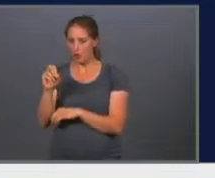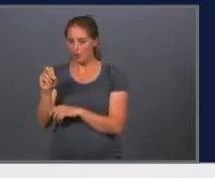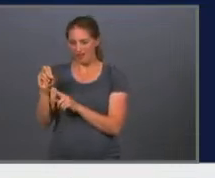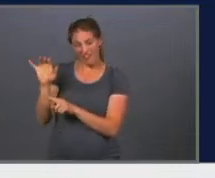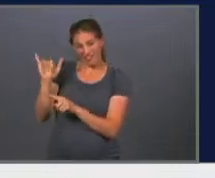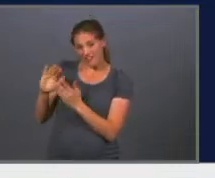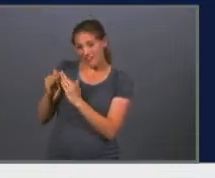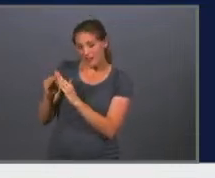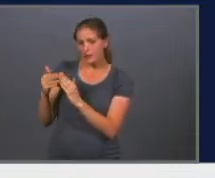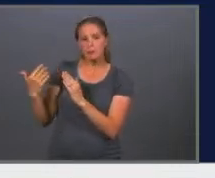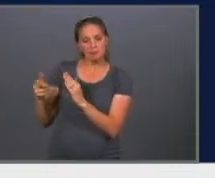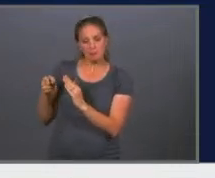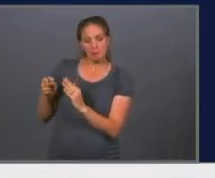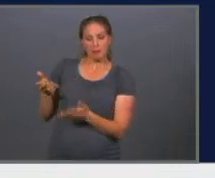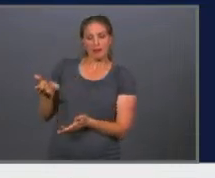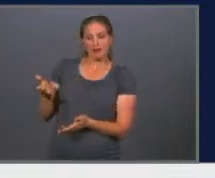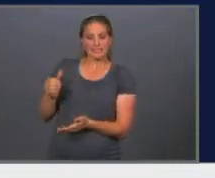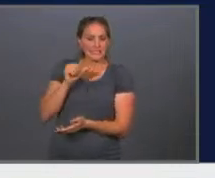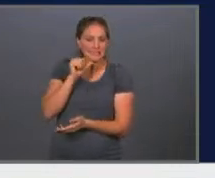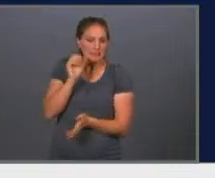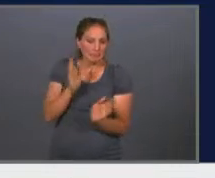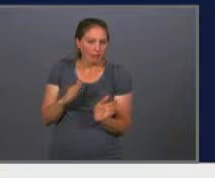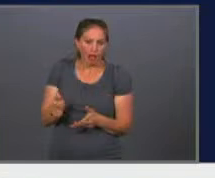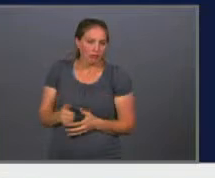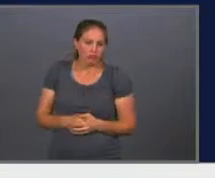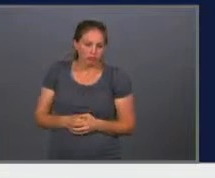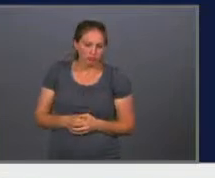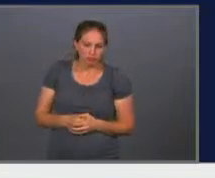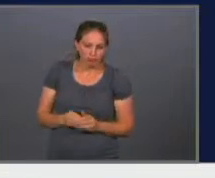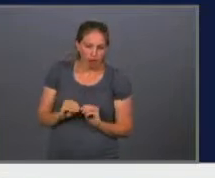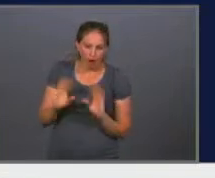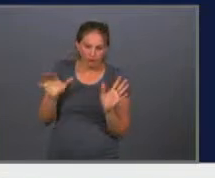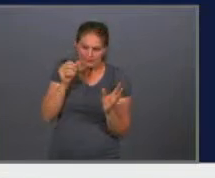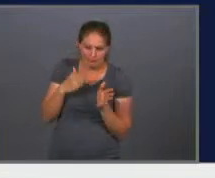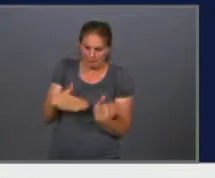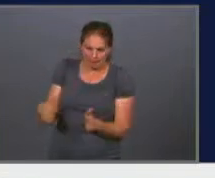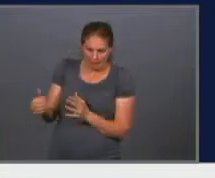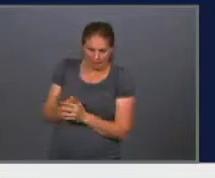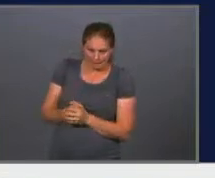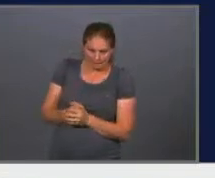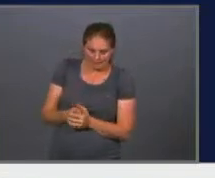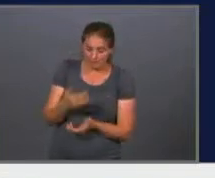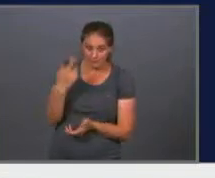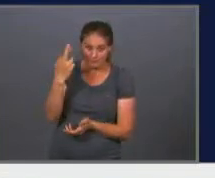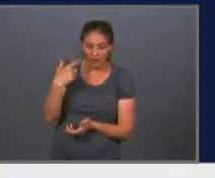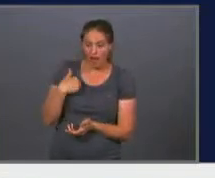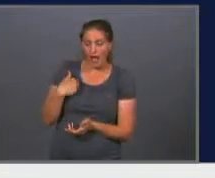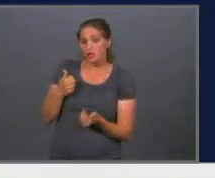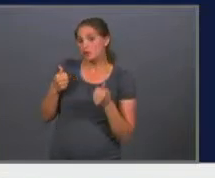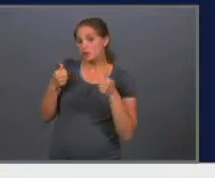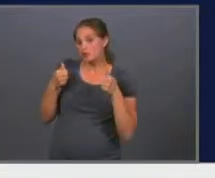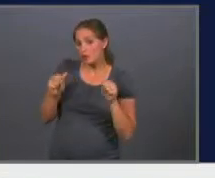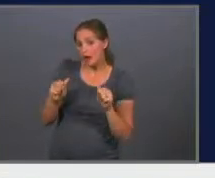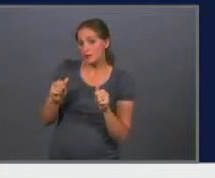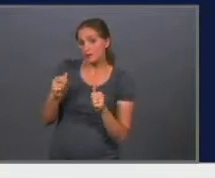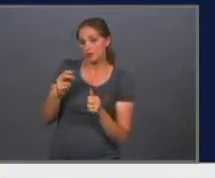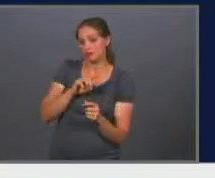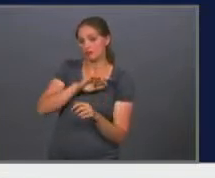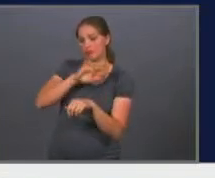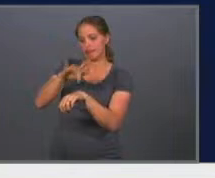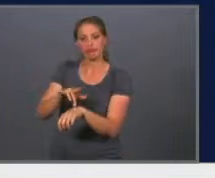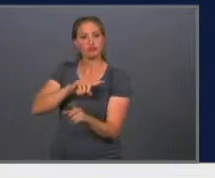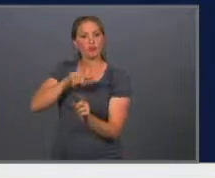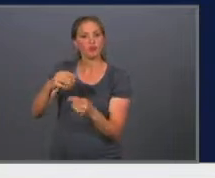they obviously didn't plan much, because I attempted to visit a store and I had to cross